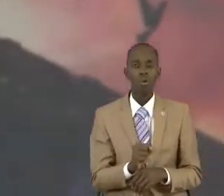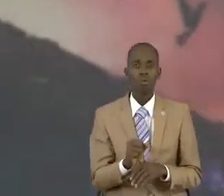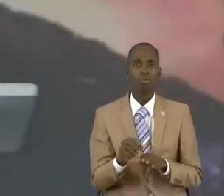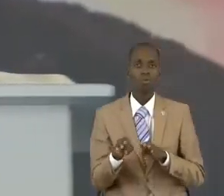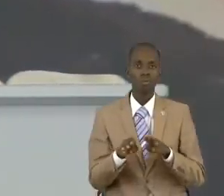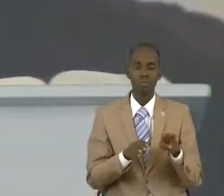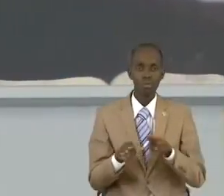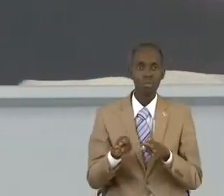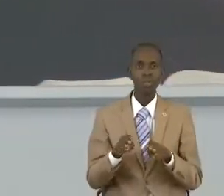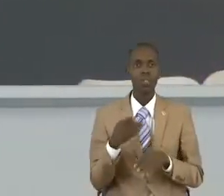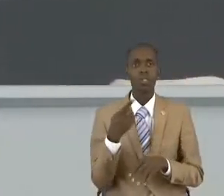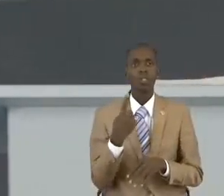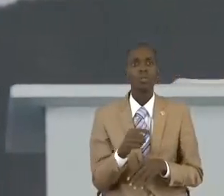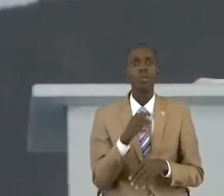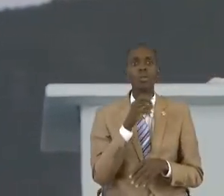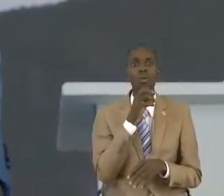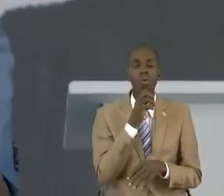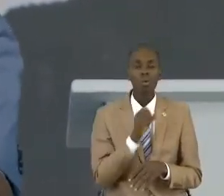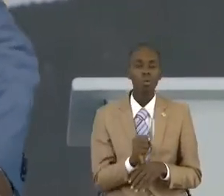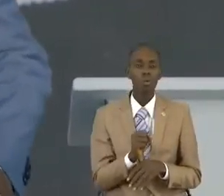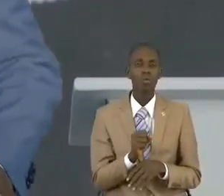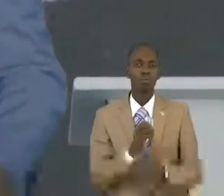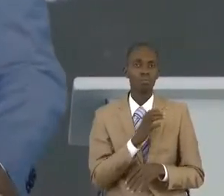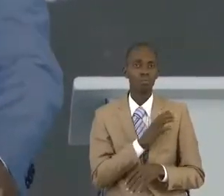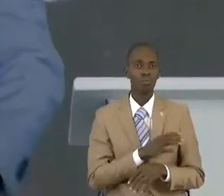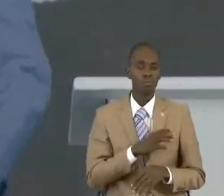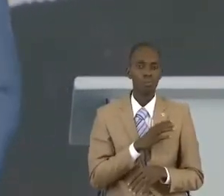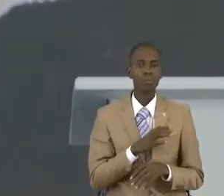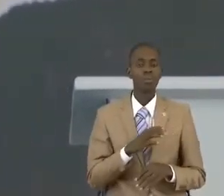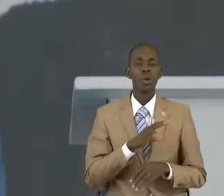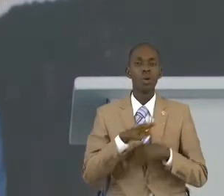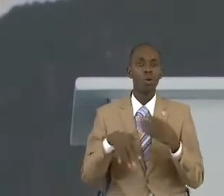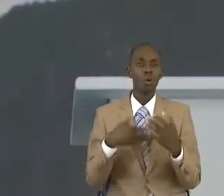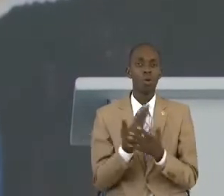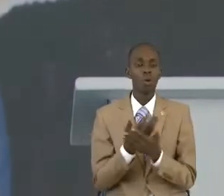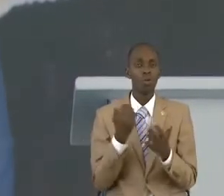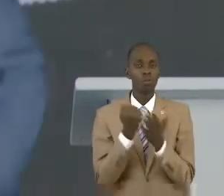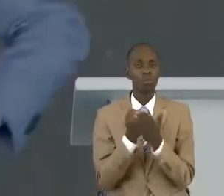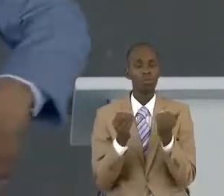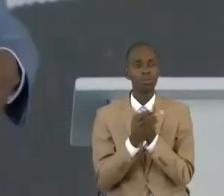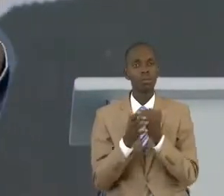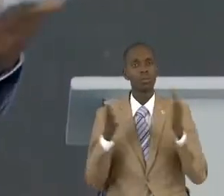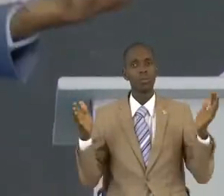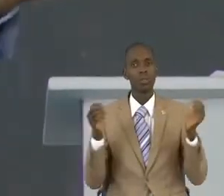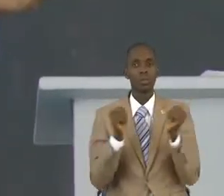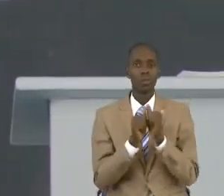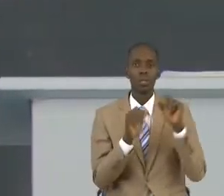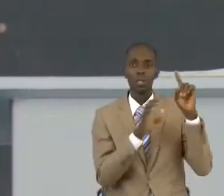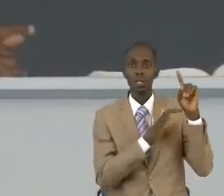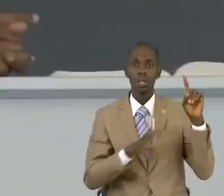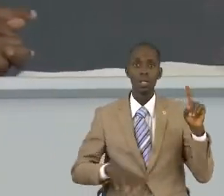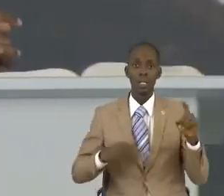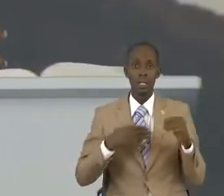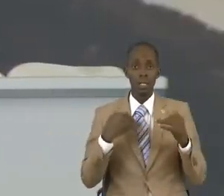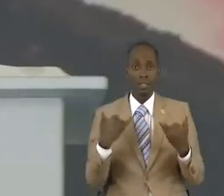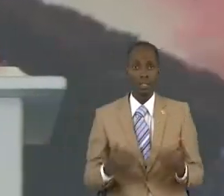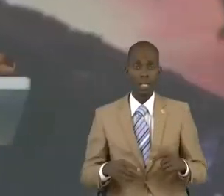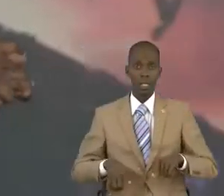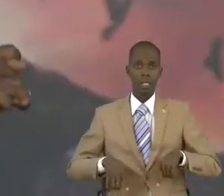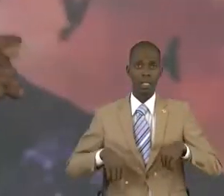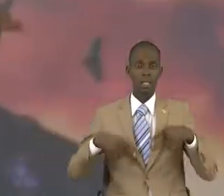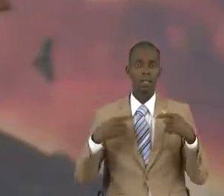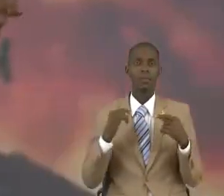old depravity, crucified with Christ. And now life is